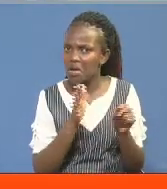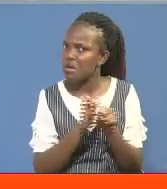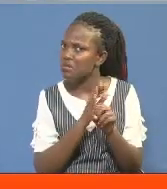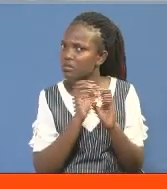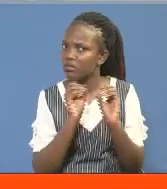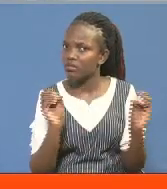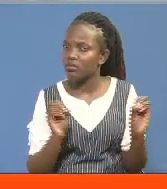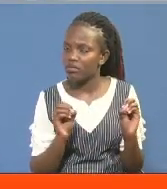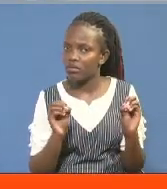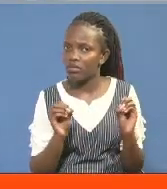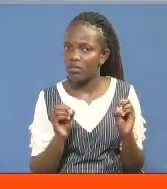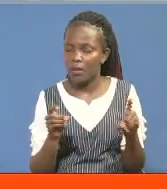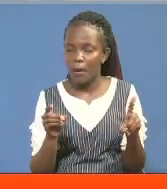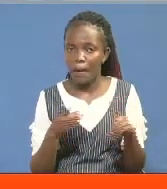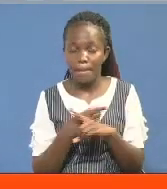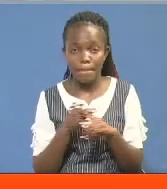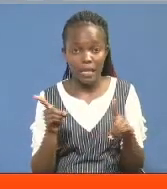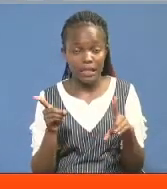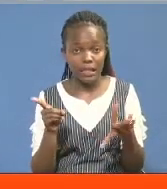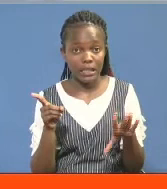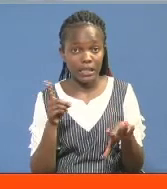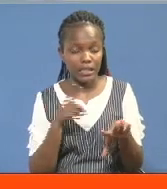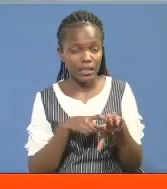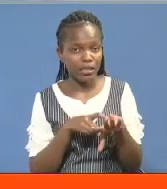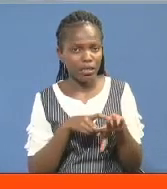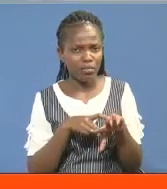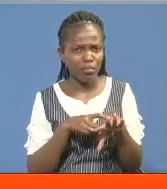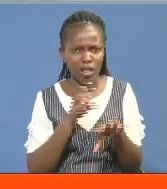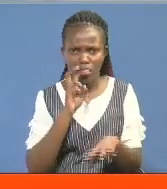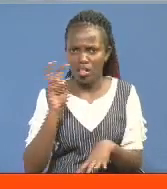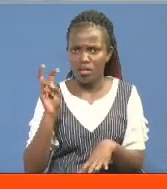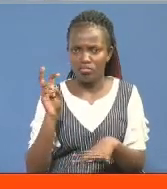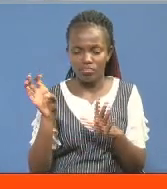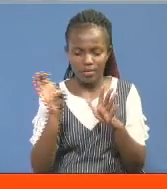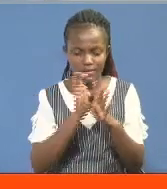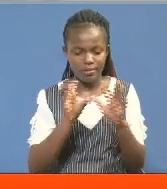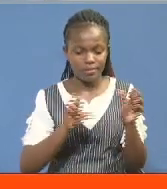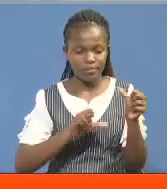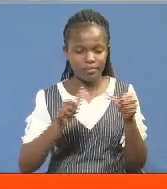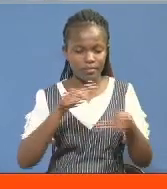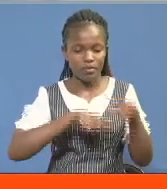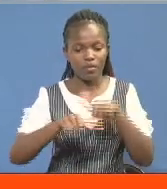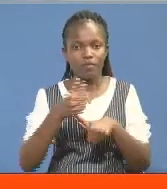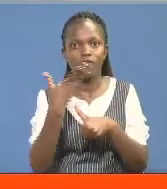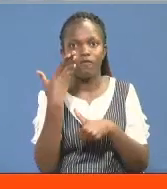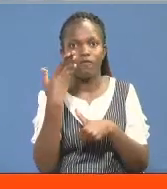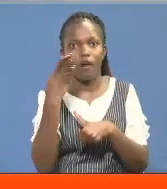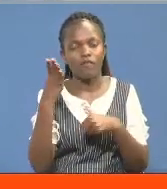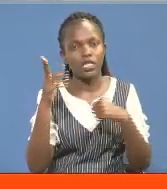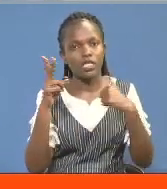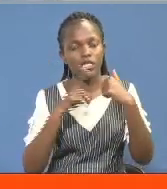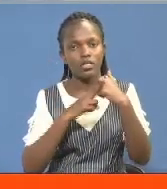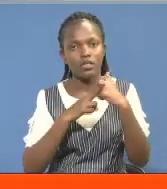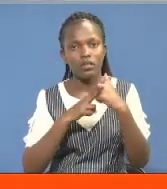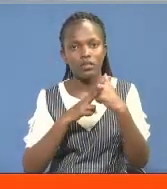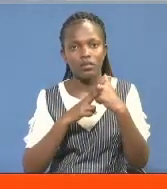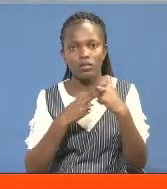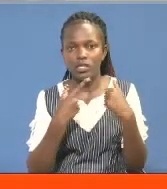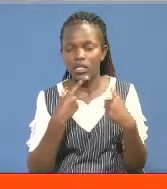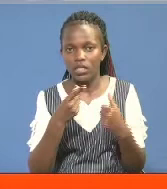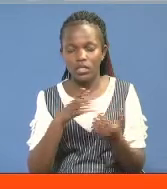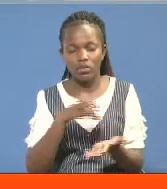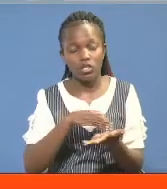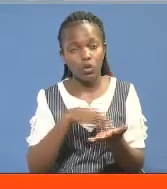referendum. But when you look at the Elections Act, when you look at the Constitution itself at Article 257, it envisages a